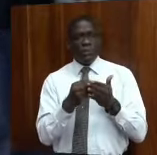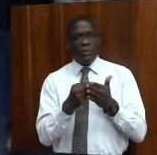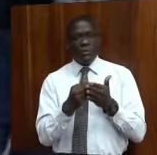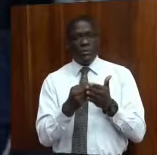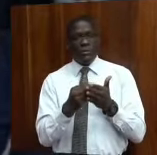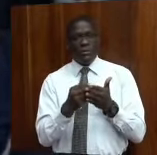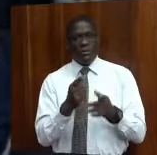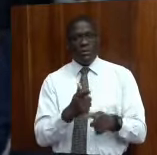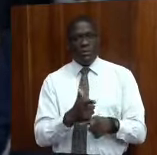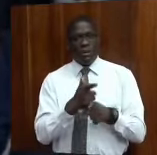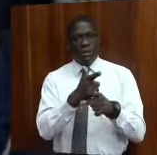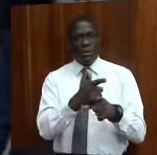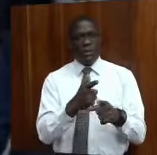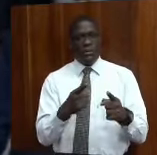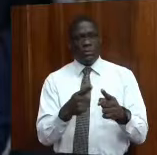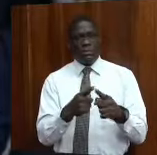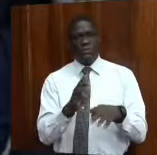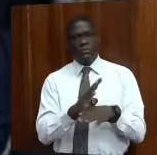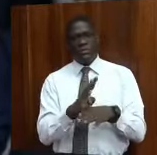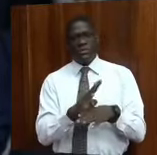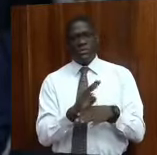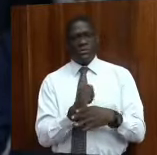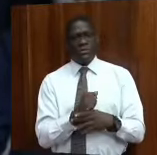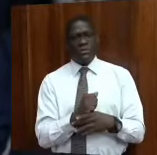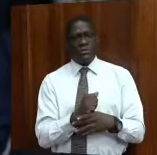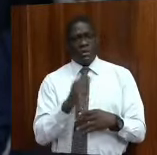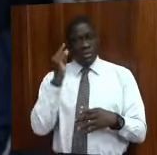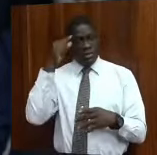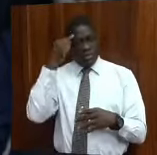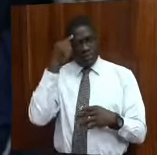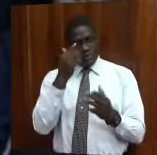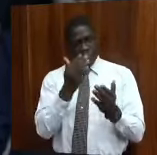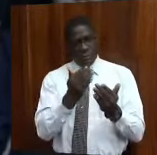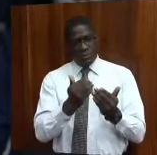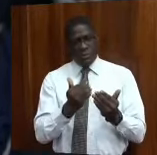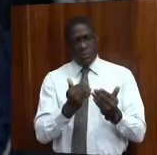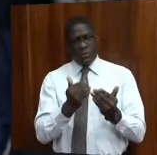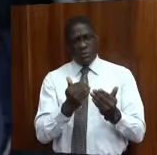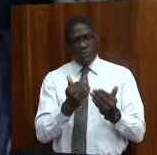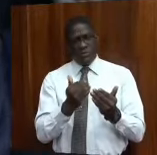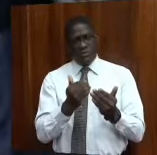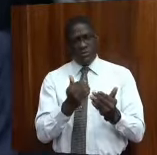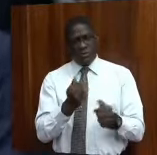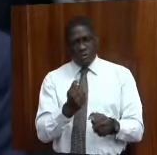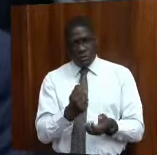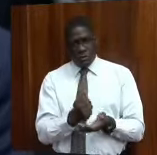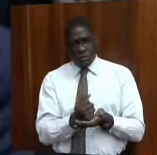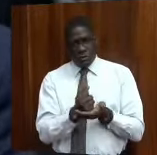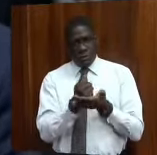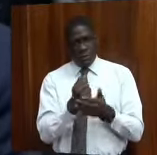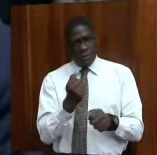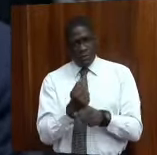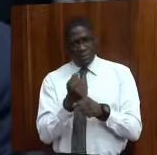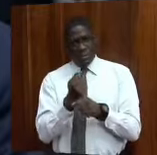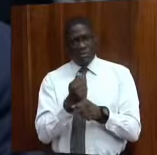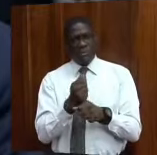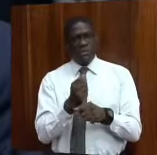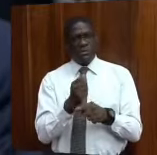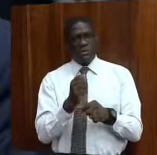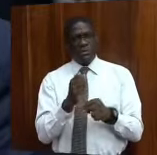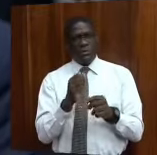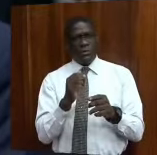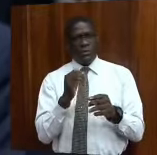government will be addressing the undercapitalization of the bank by providing equity capital of $10